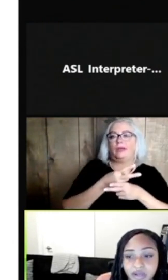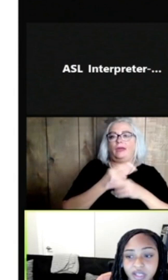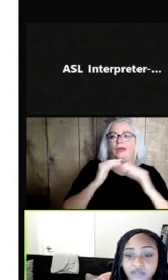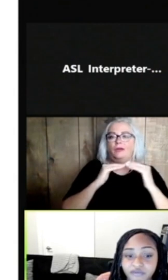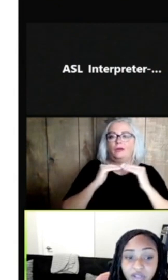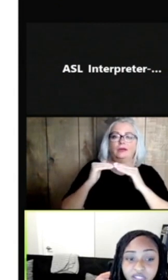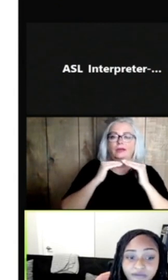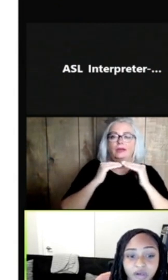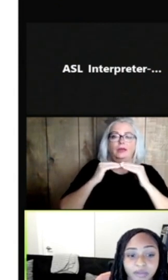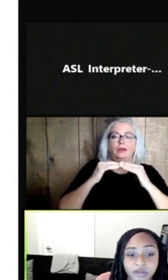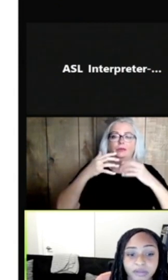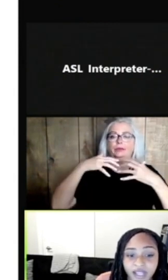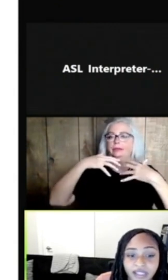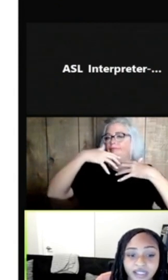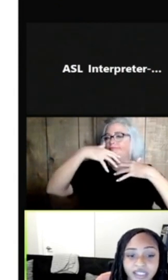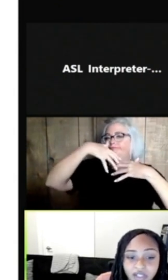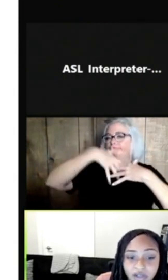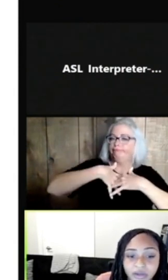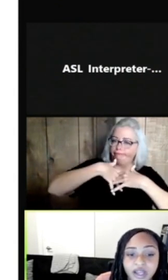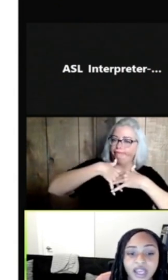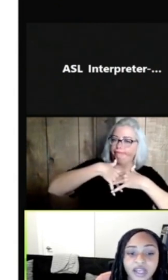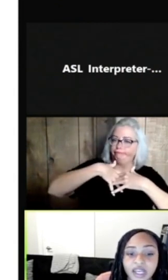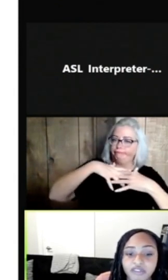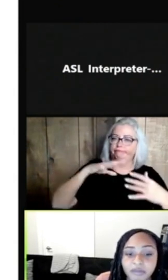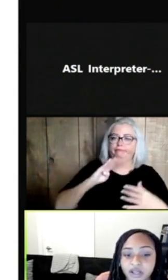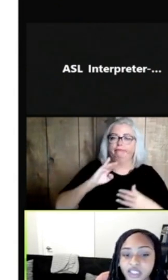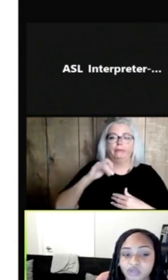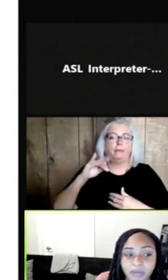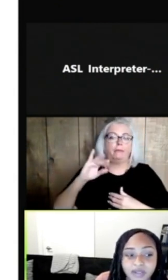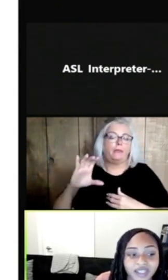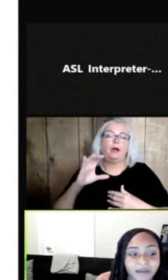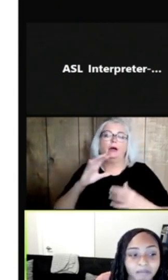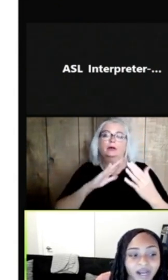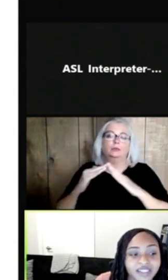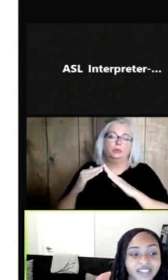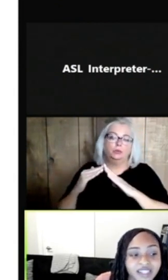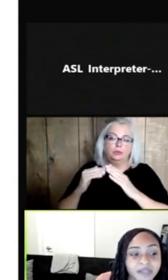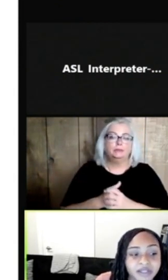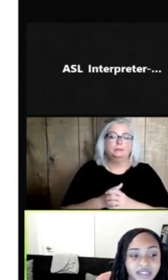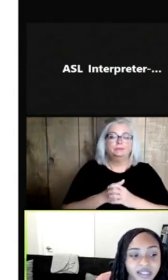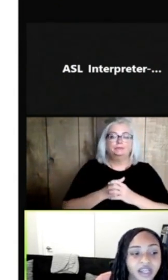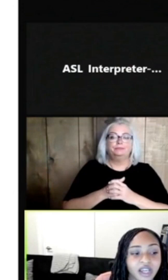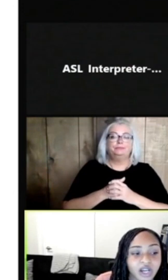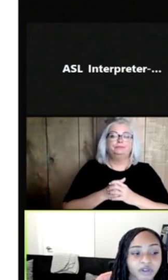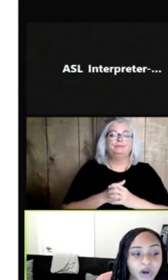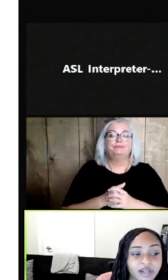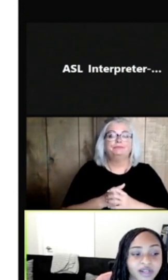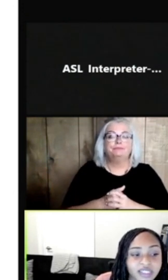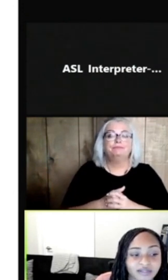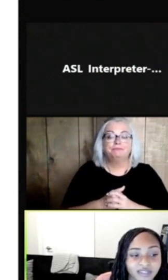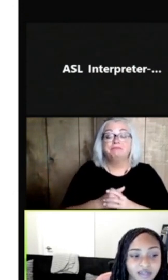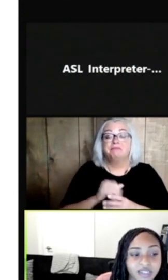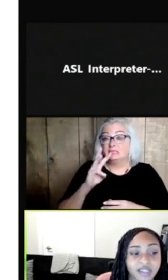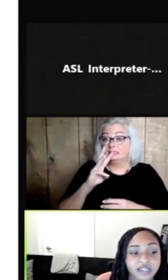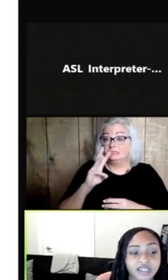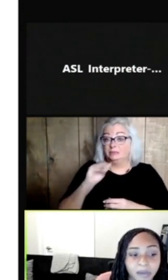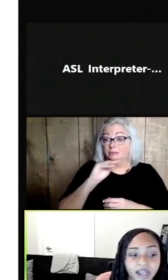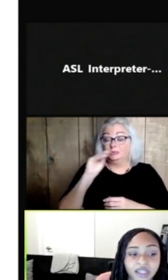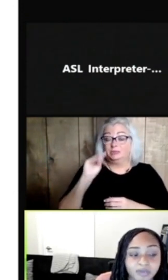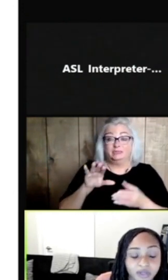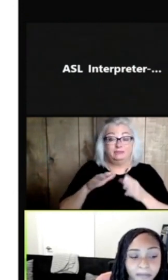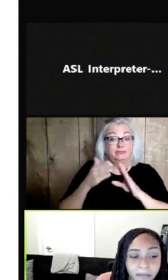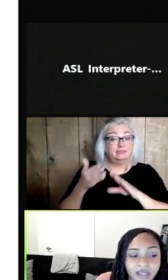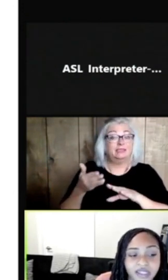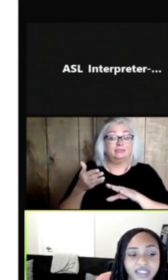minoritized communities. First and foremost, Black, Latino, and Native Americans represent a combined 60% of COVID-19 deaths,